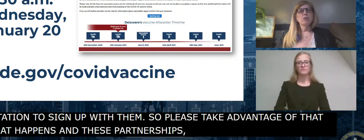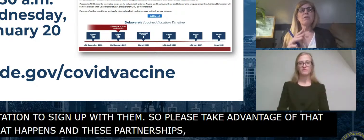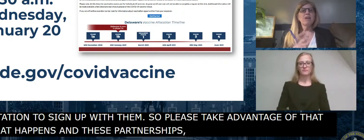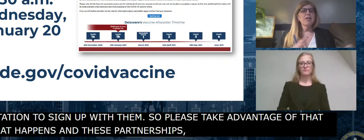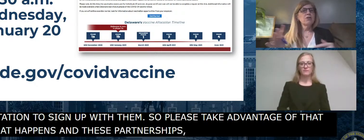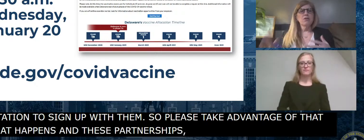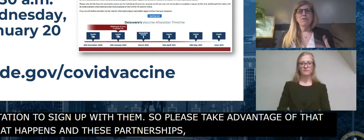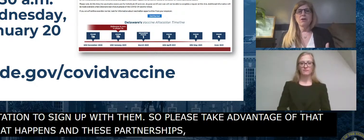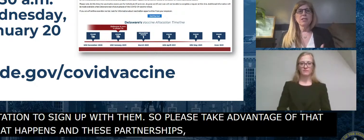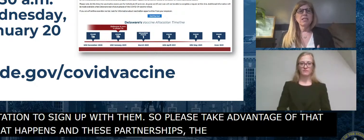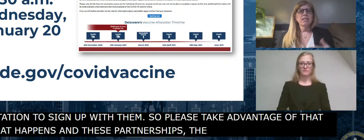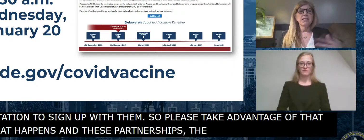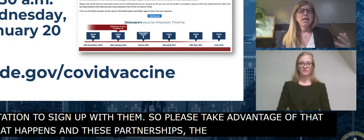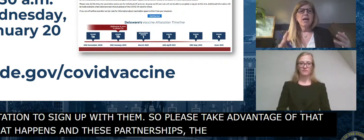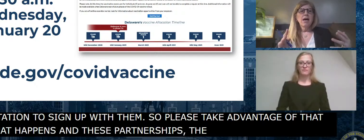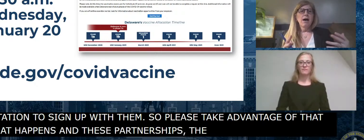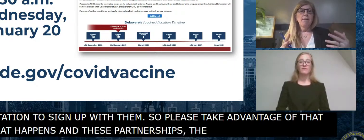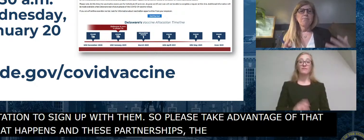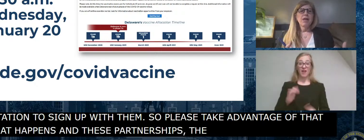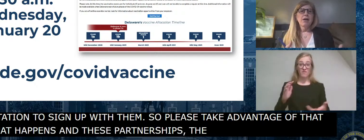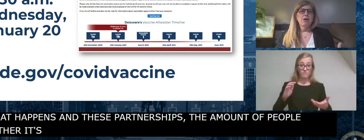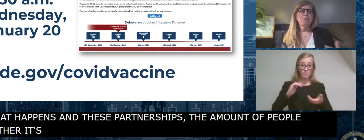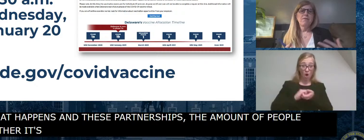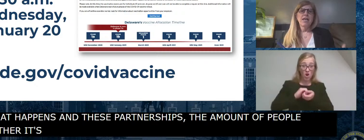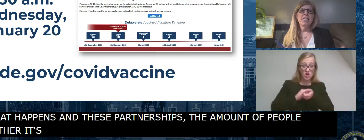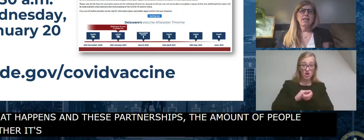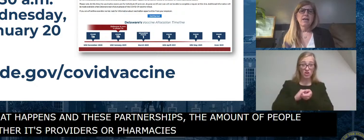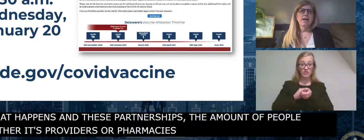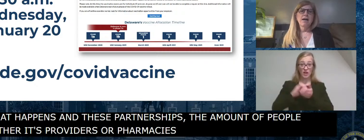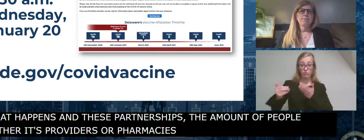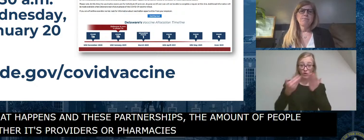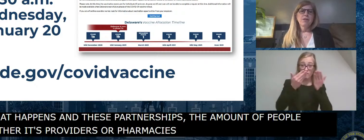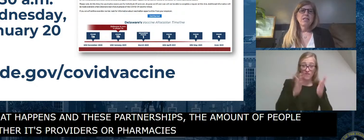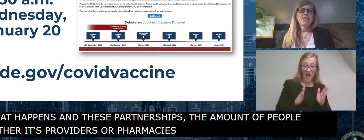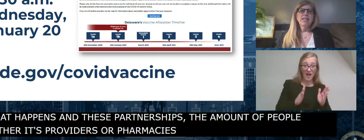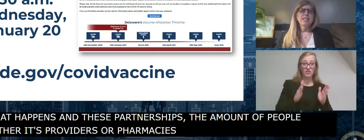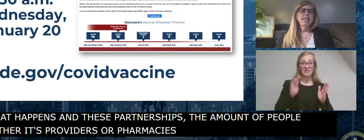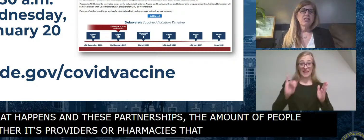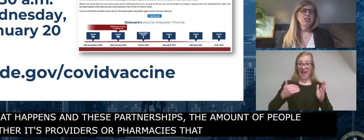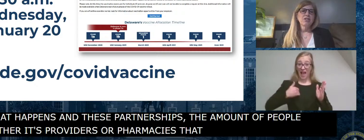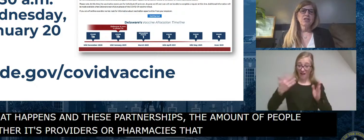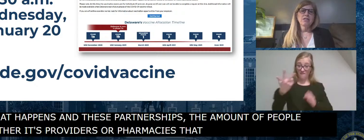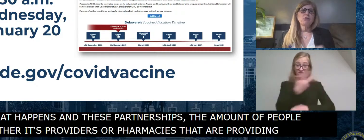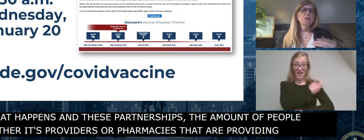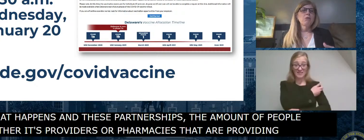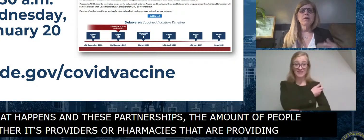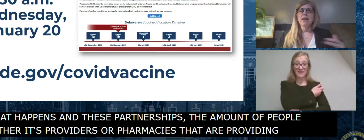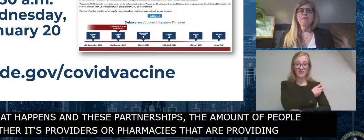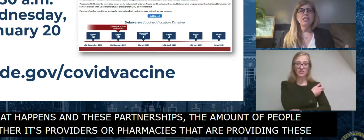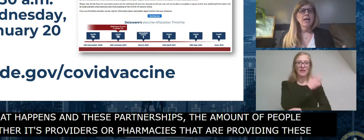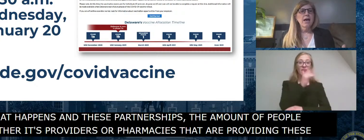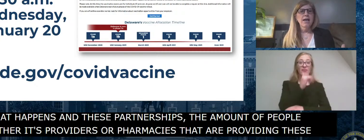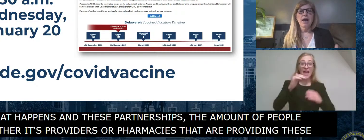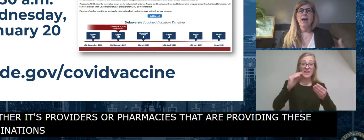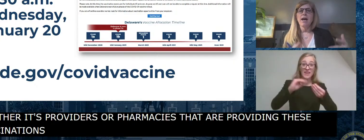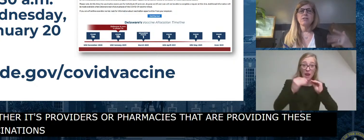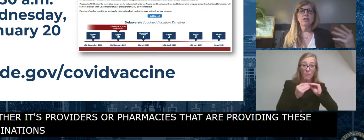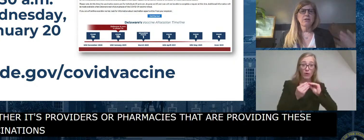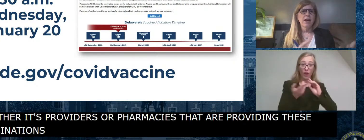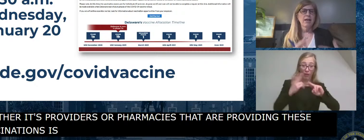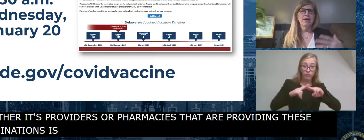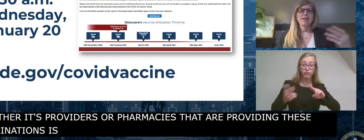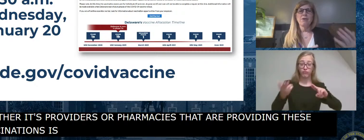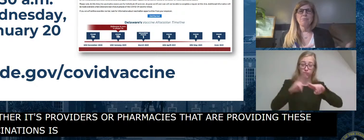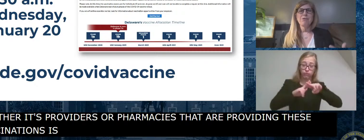whether it's providers or pharmacies, that are providing these vaccinations is growing every day, and